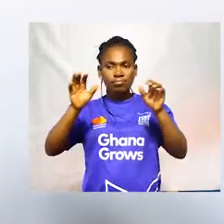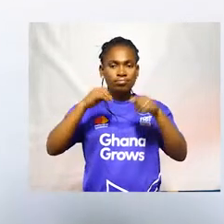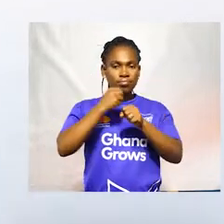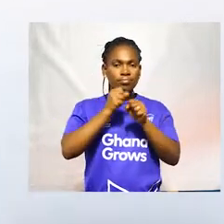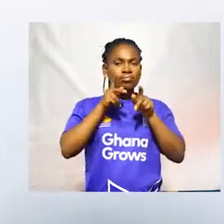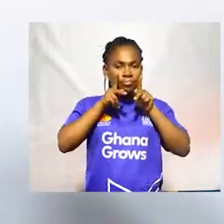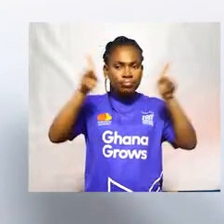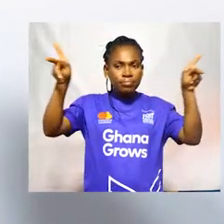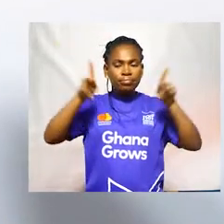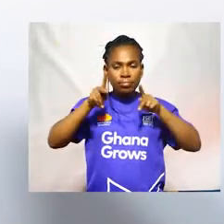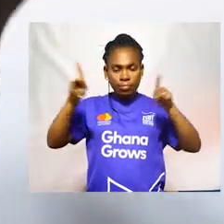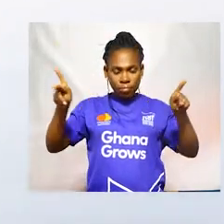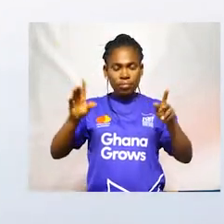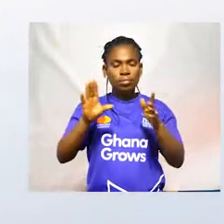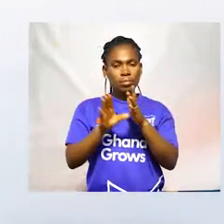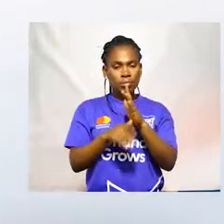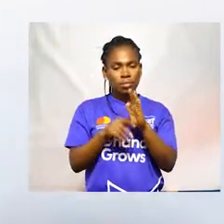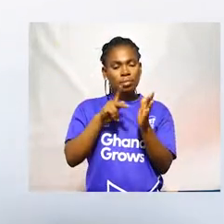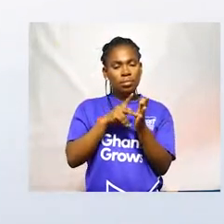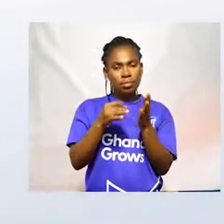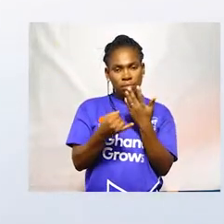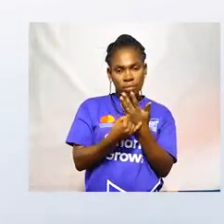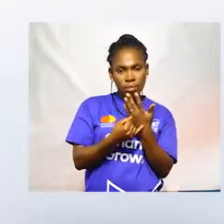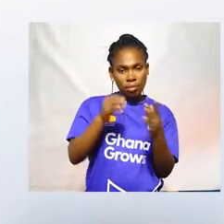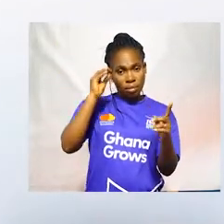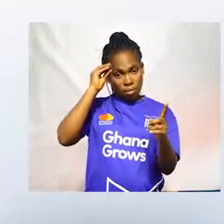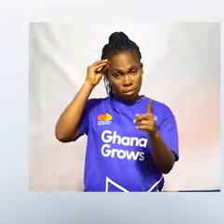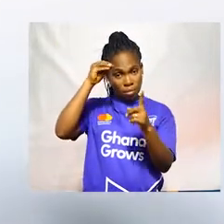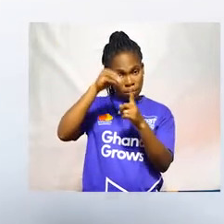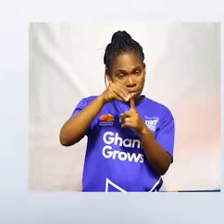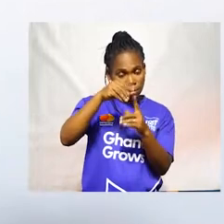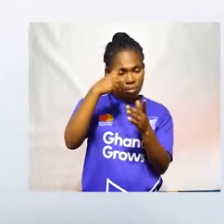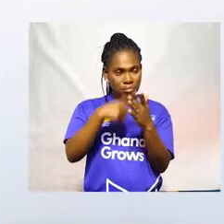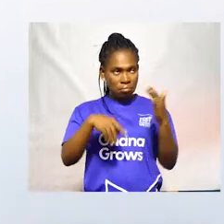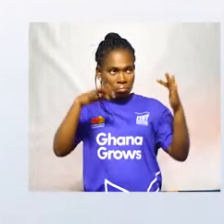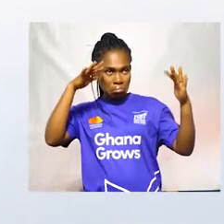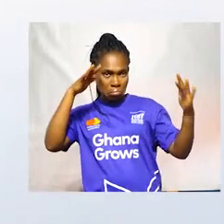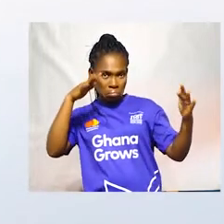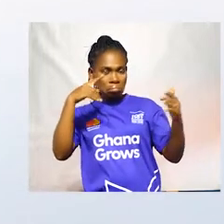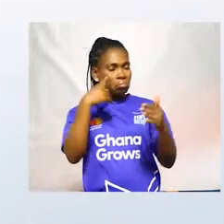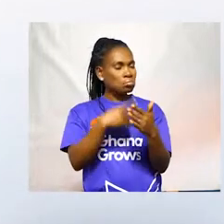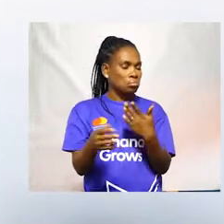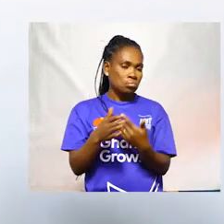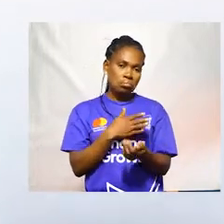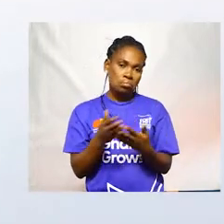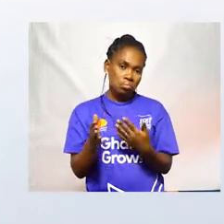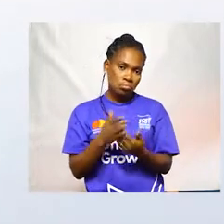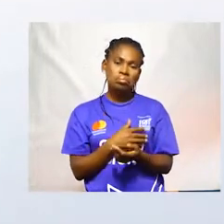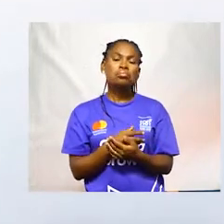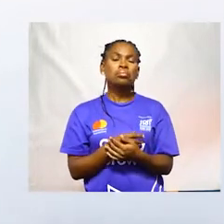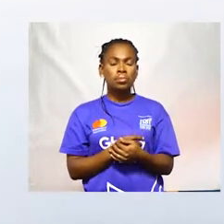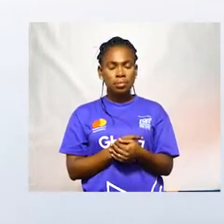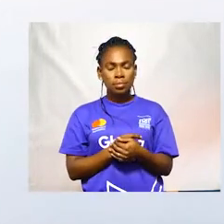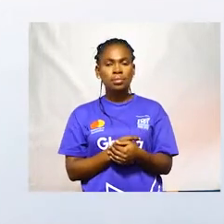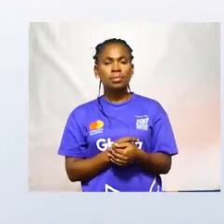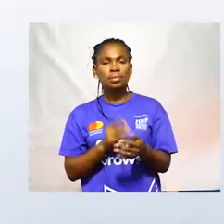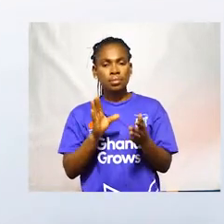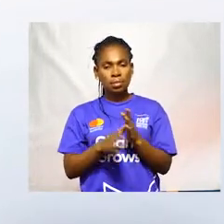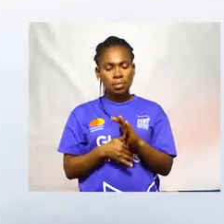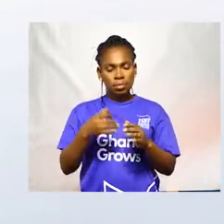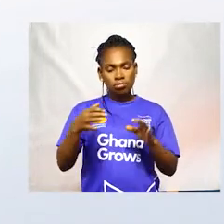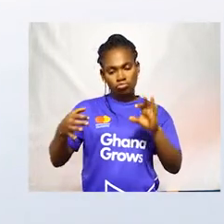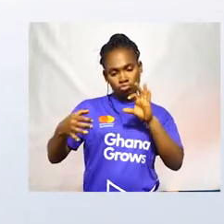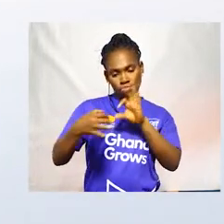the project, the goals, what they were expecting and what is being expected from us. So I joined the